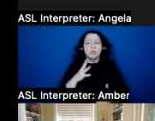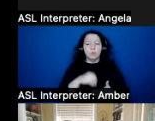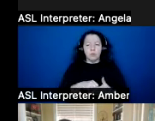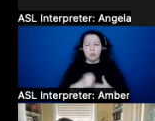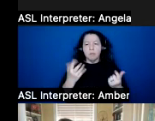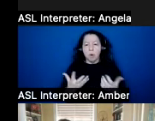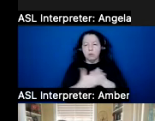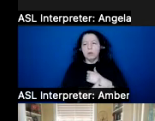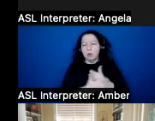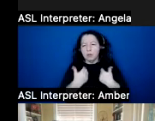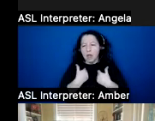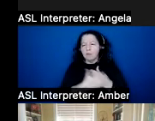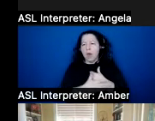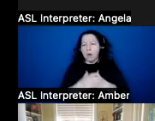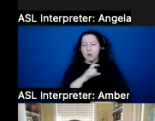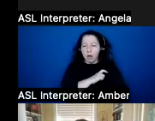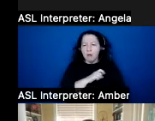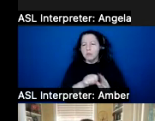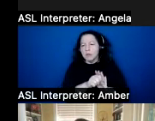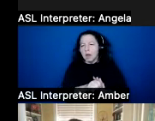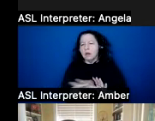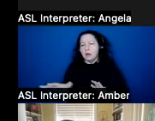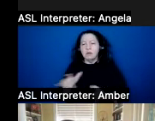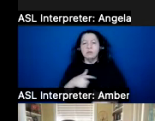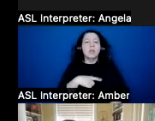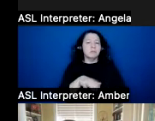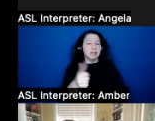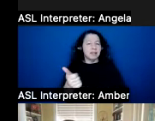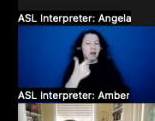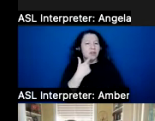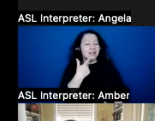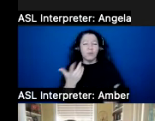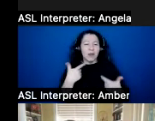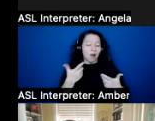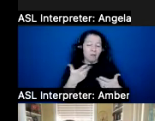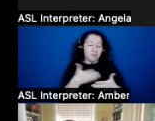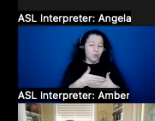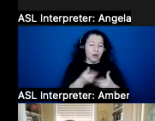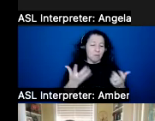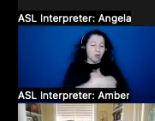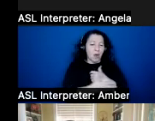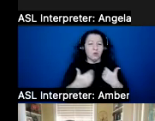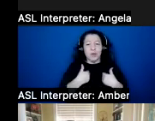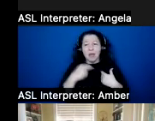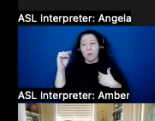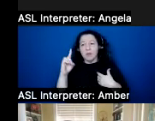have tribal law enforcement on a reservation, but also fall in between multiple counties and have county cops and state